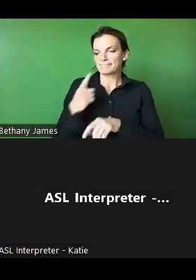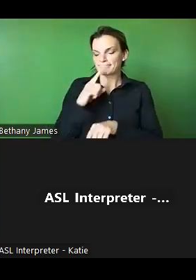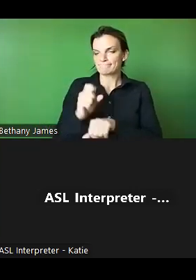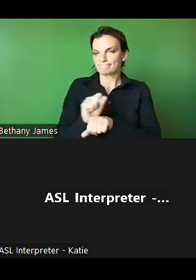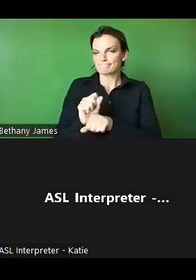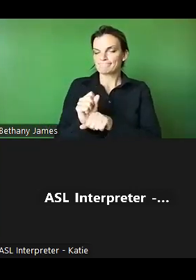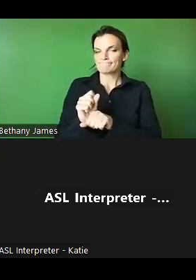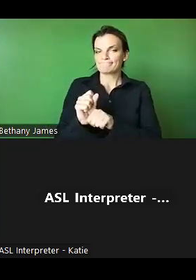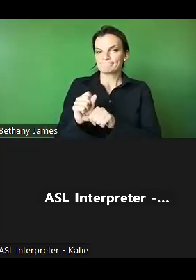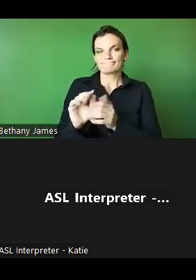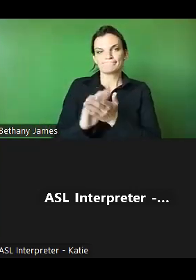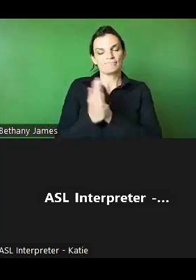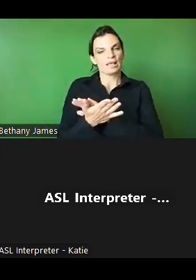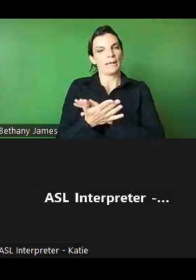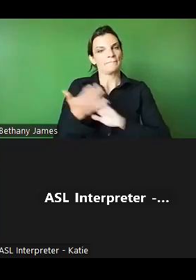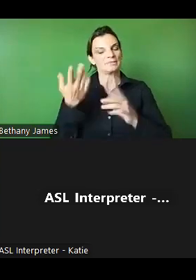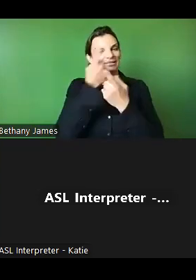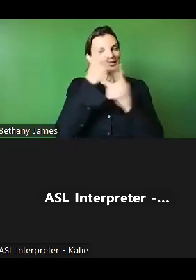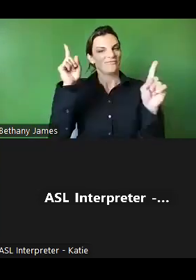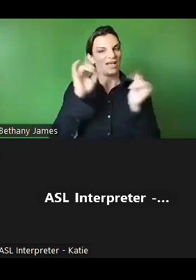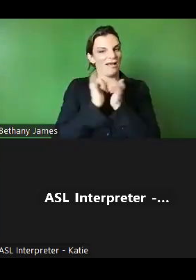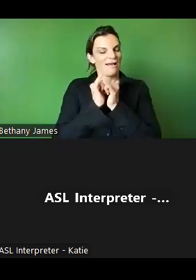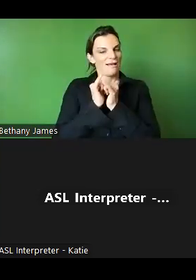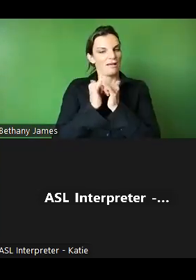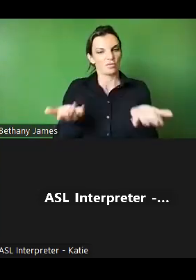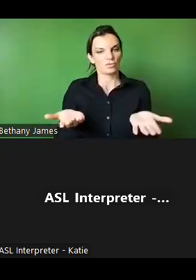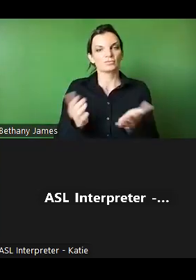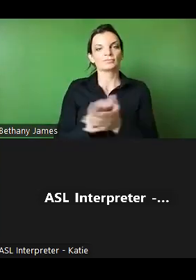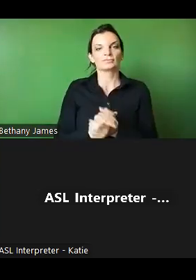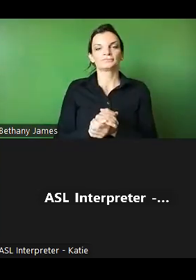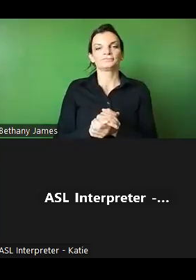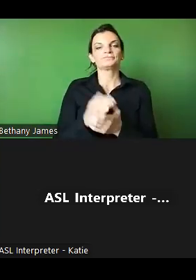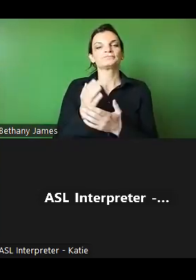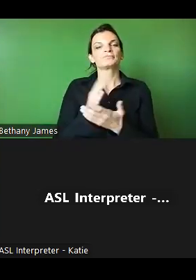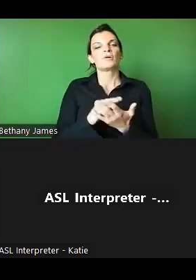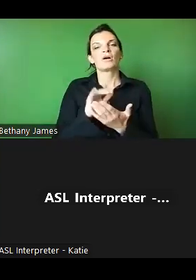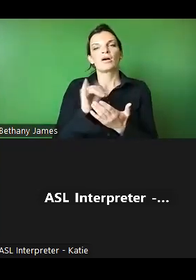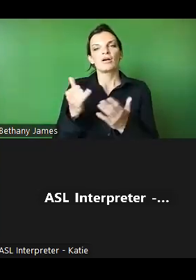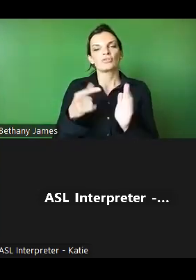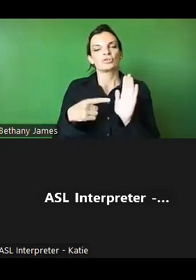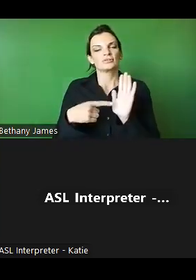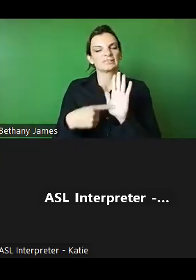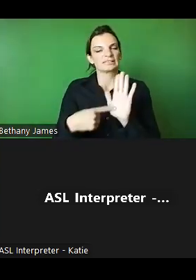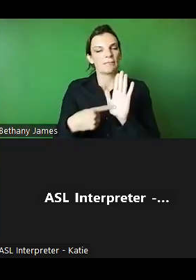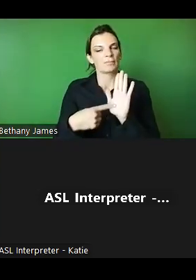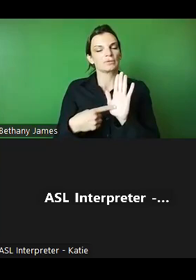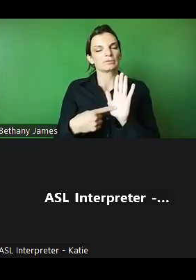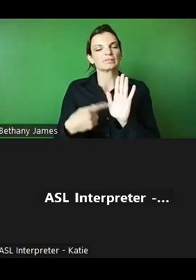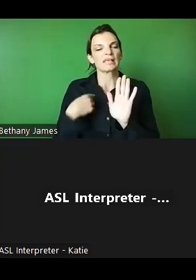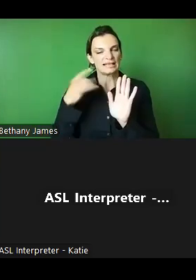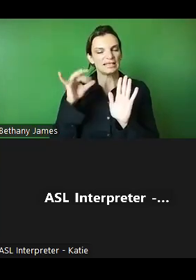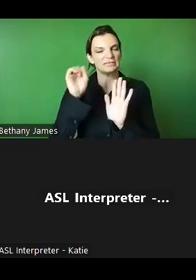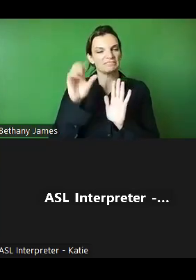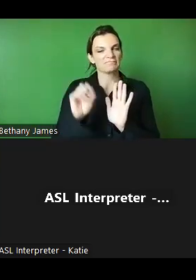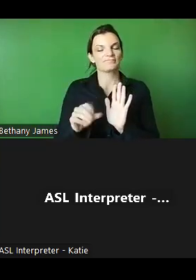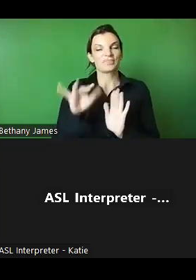experiences of success. I mentioned a couple of other sources of self-efficacy beliefs. And again, self-efficacy,